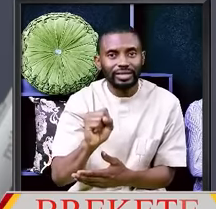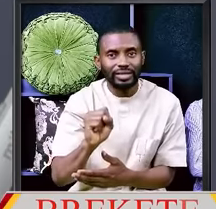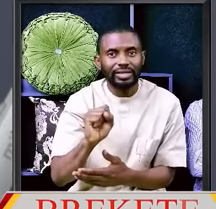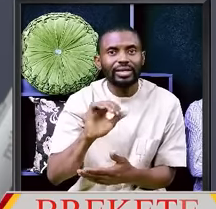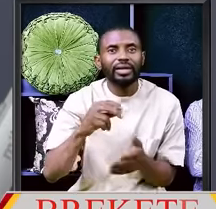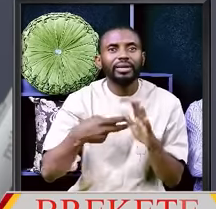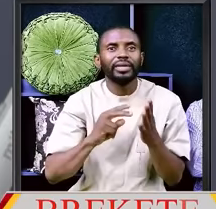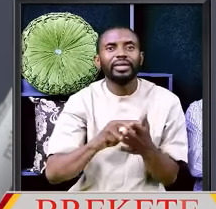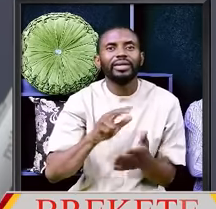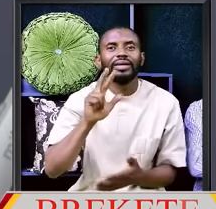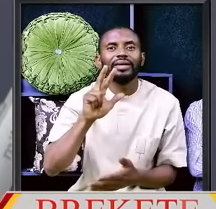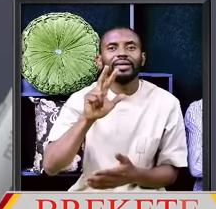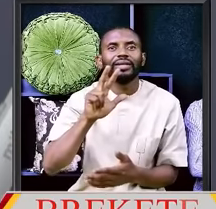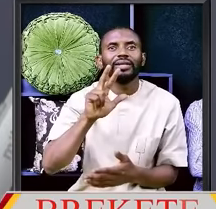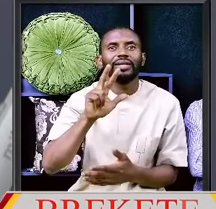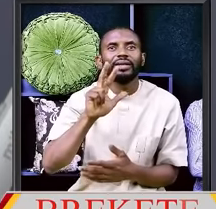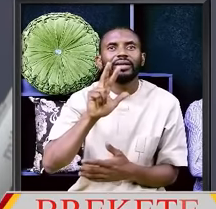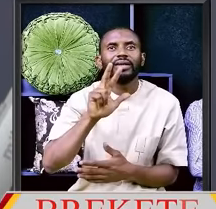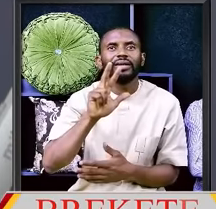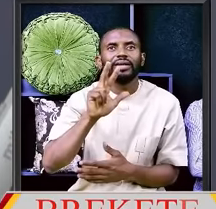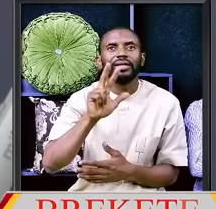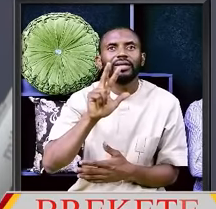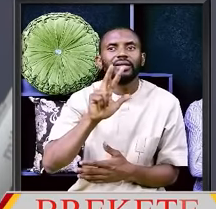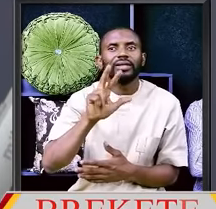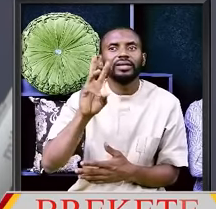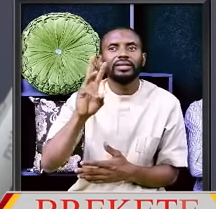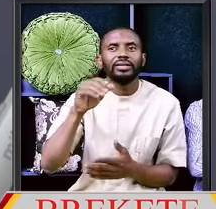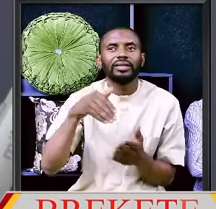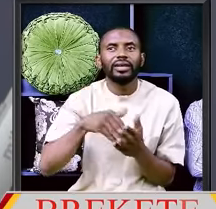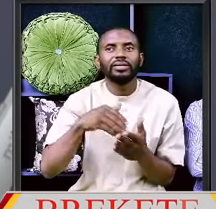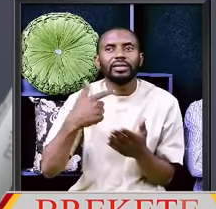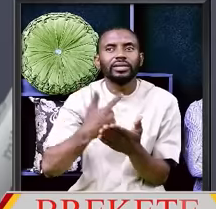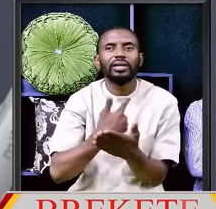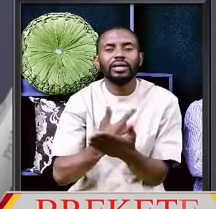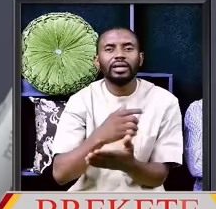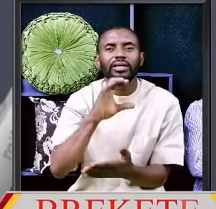cedis. 36,000 Ghana cedis for 1 year.